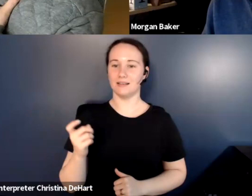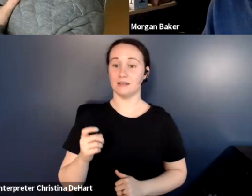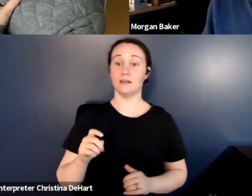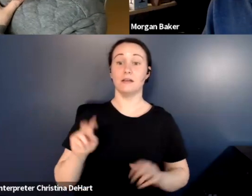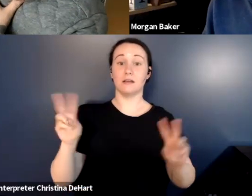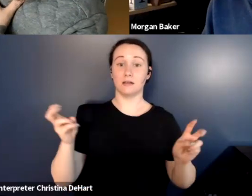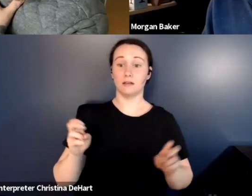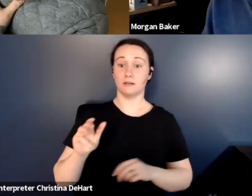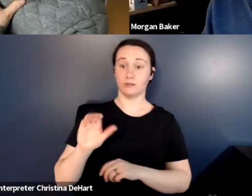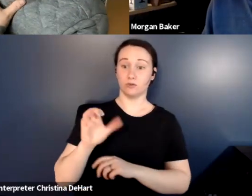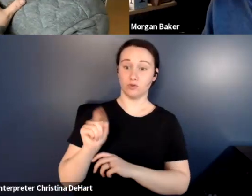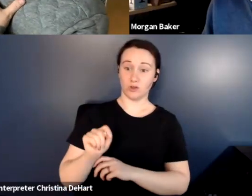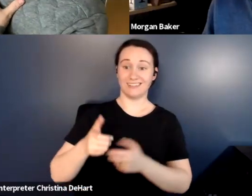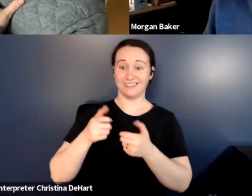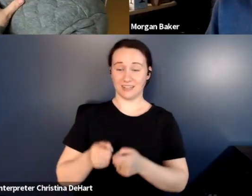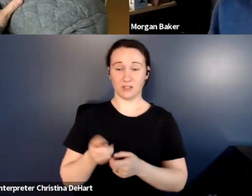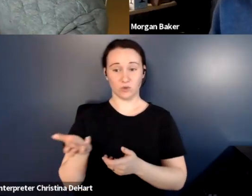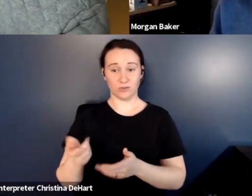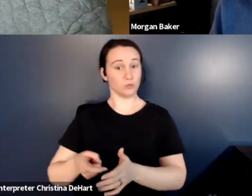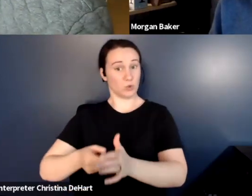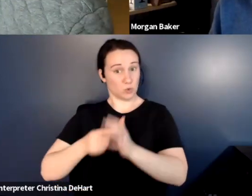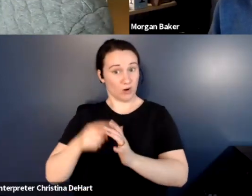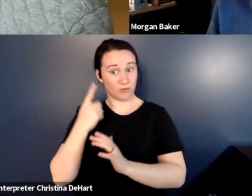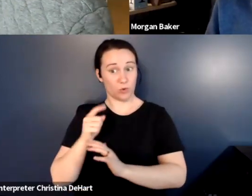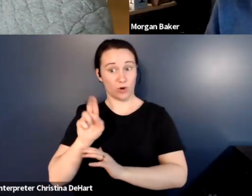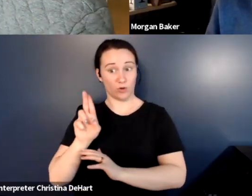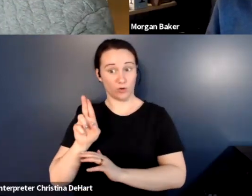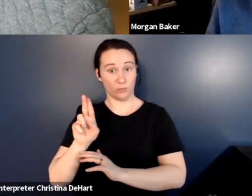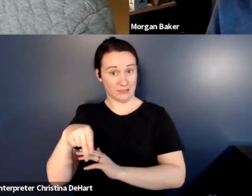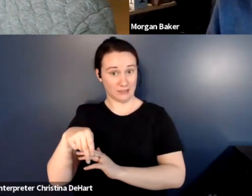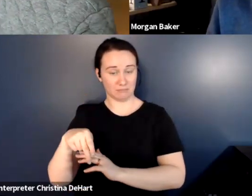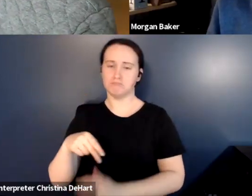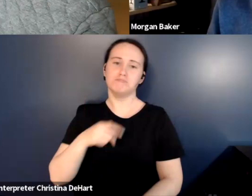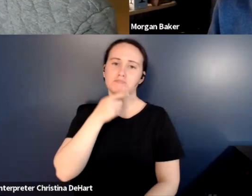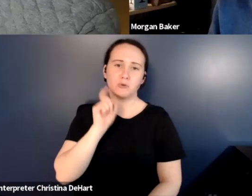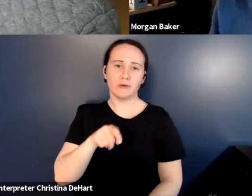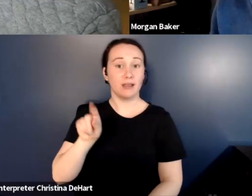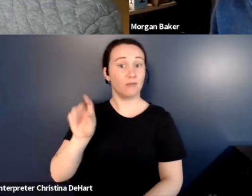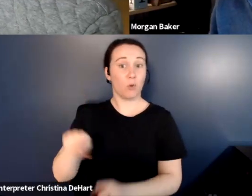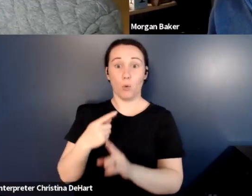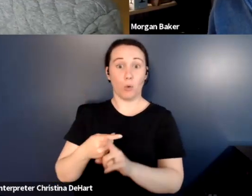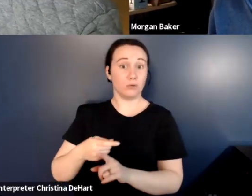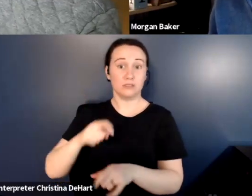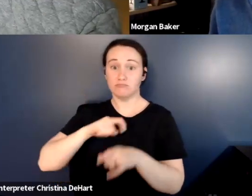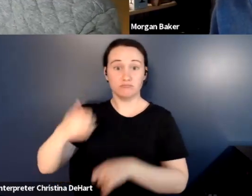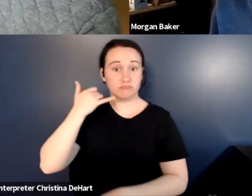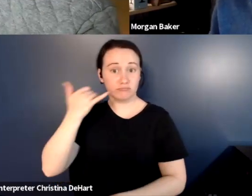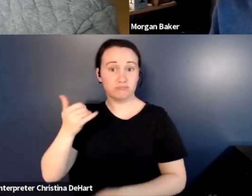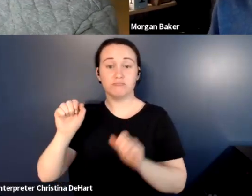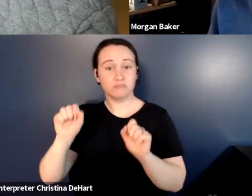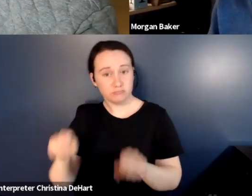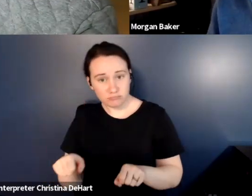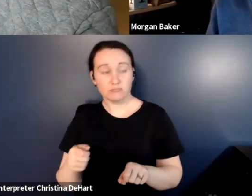UP? No. So if you wanted to use it for voice only, you could. If you wanted to use it for chat text only, you could,